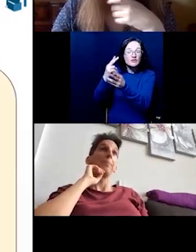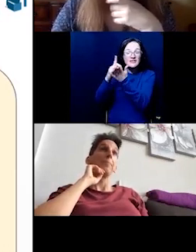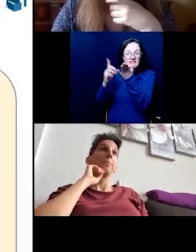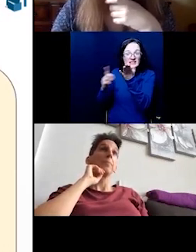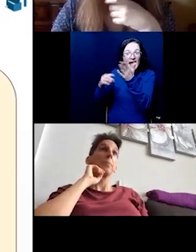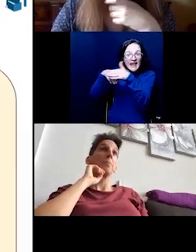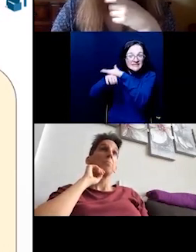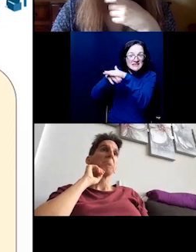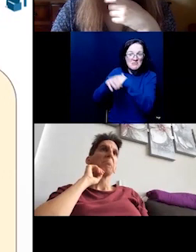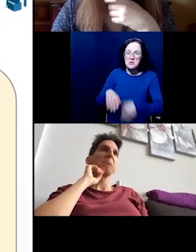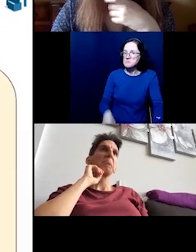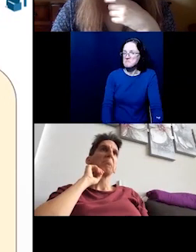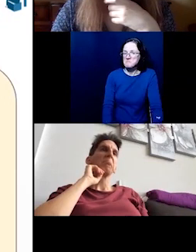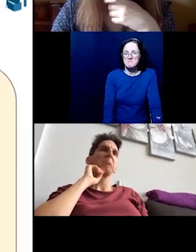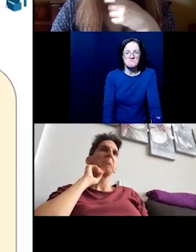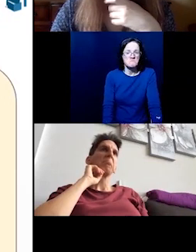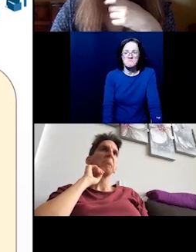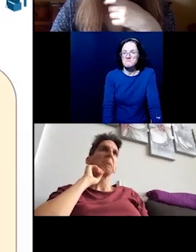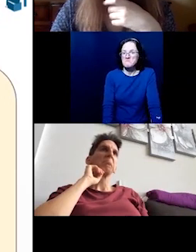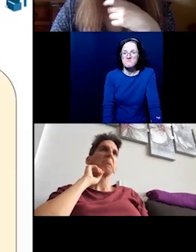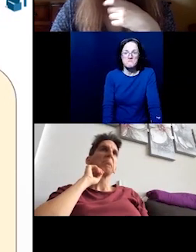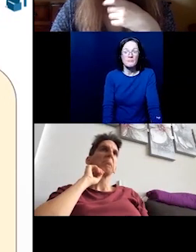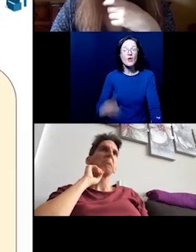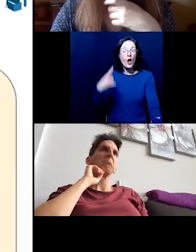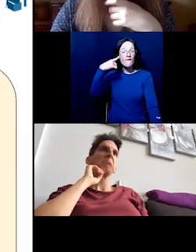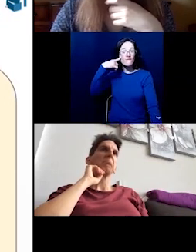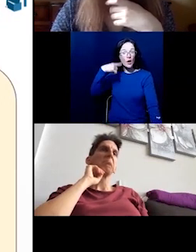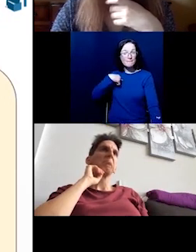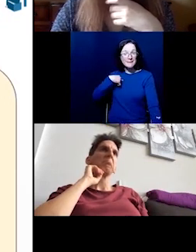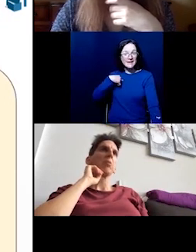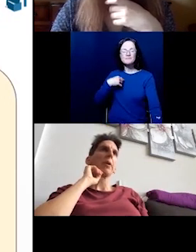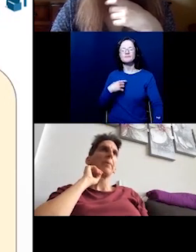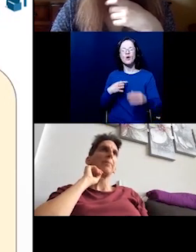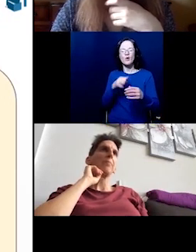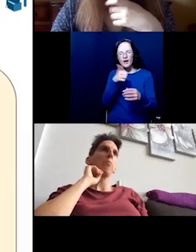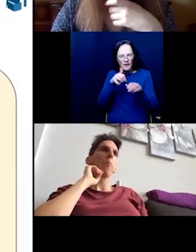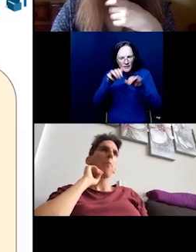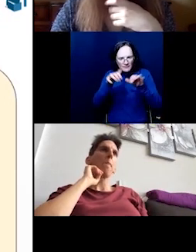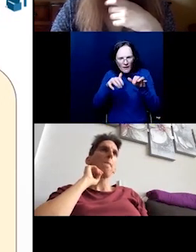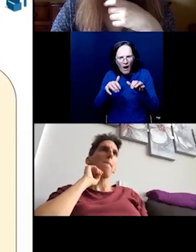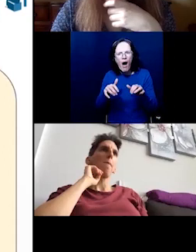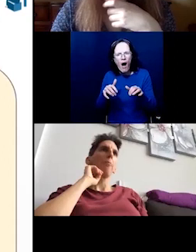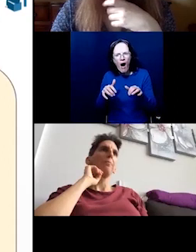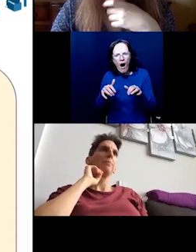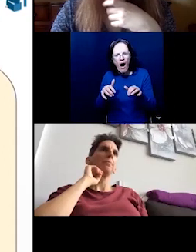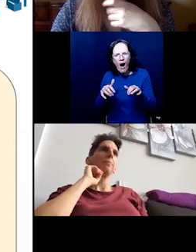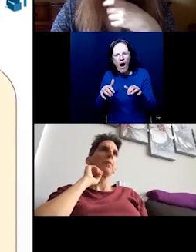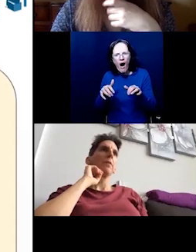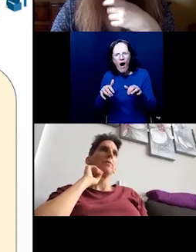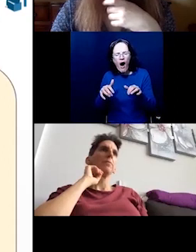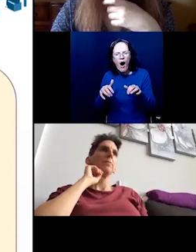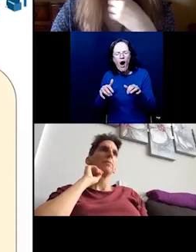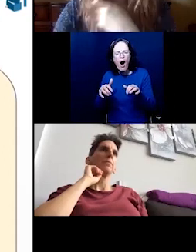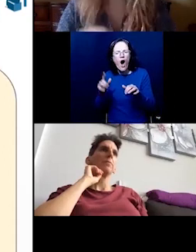long time to figure out what it was autism and not autism that we were talking about. I was